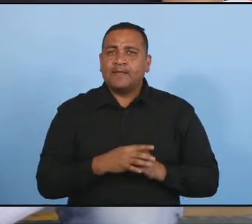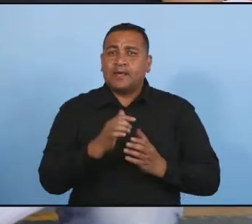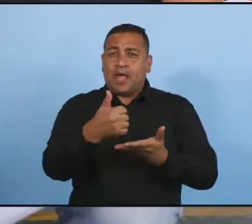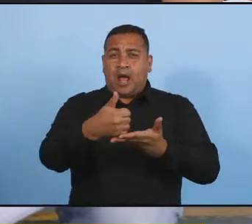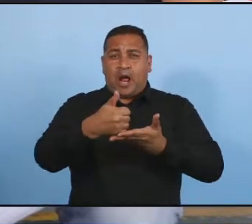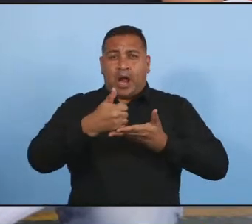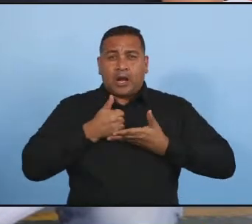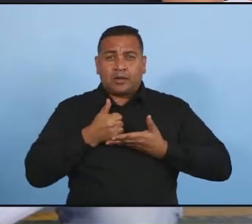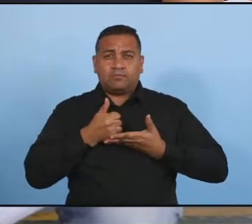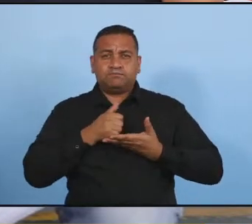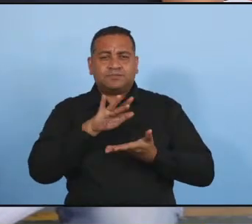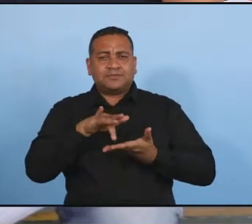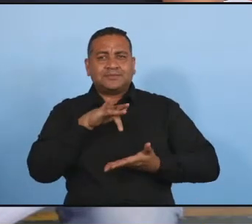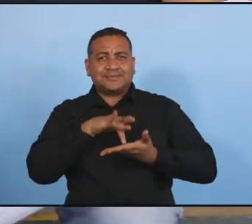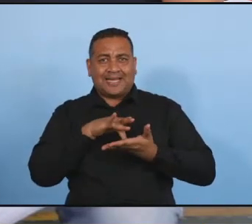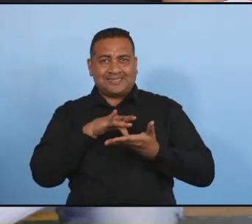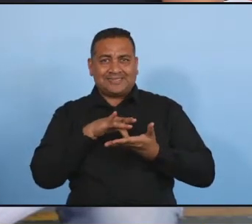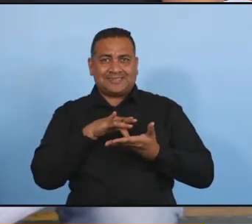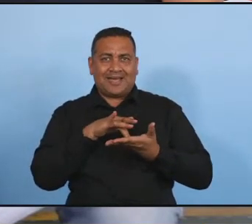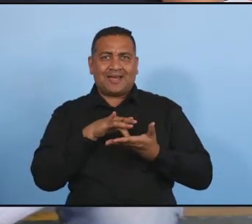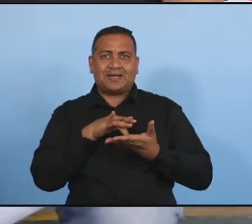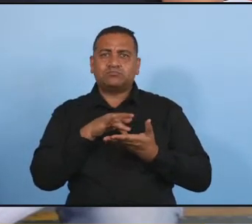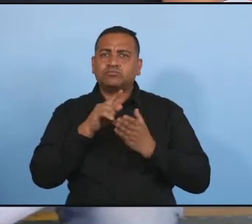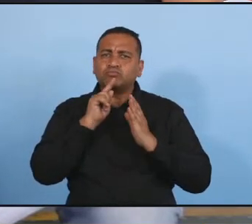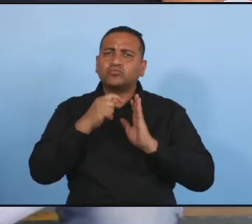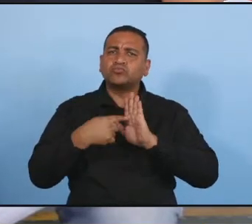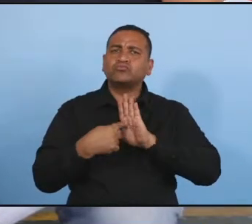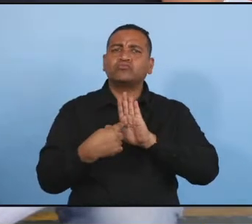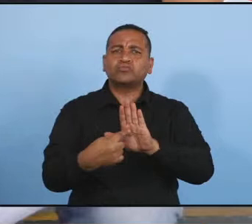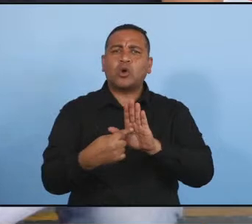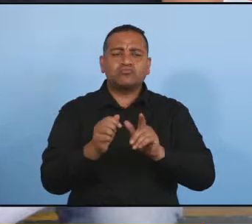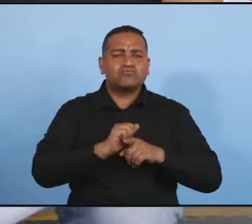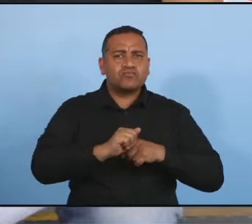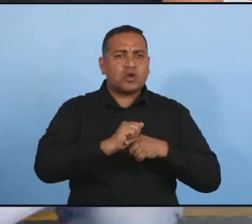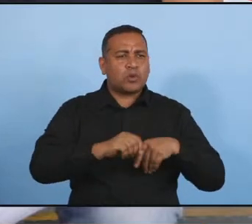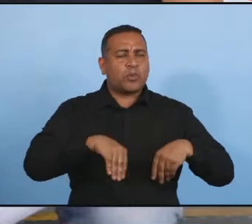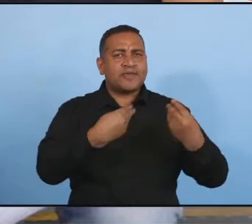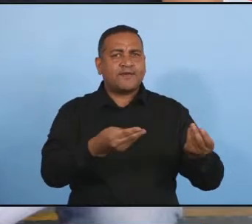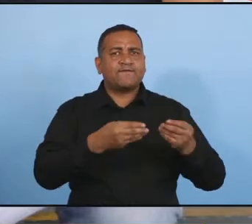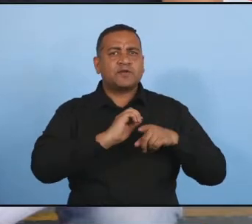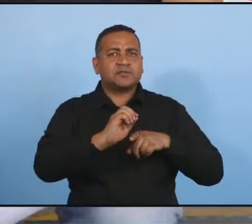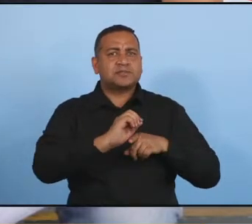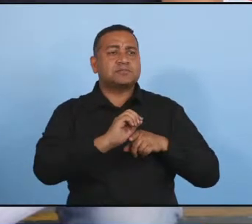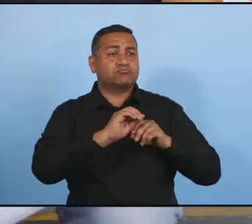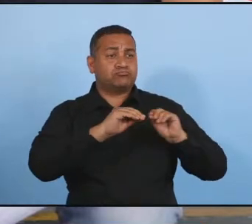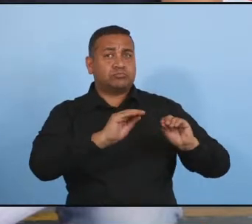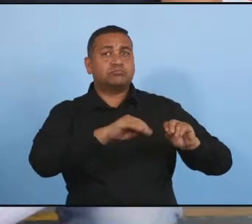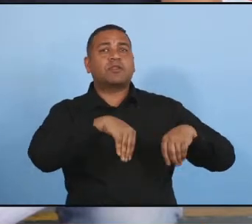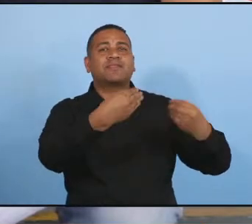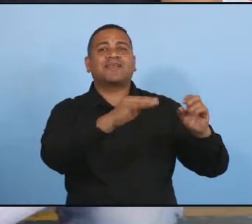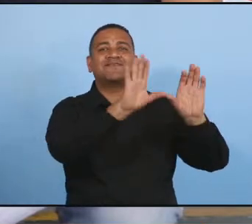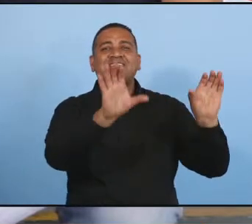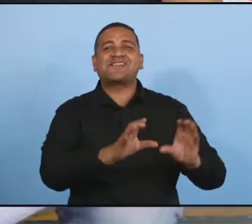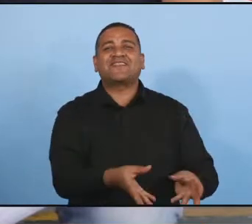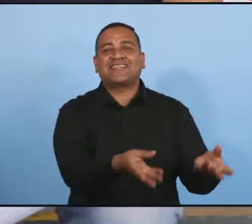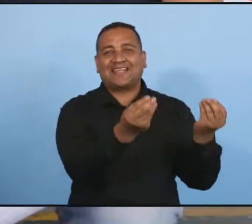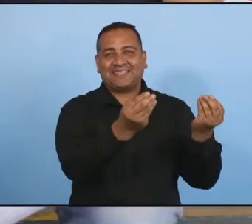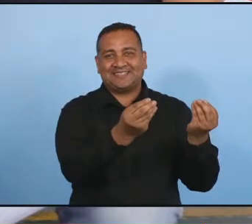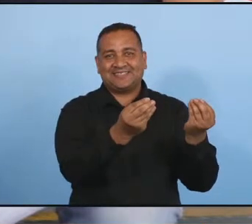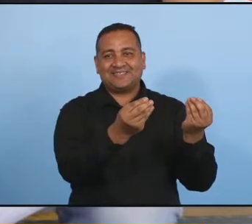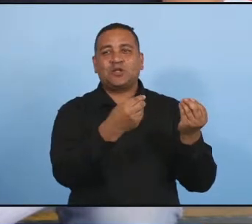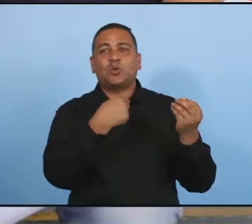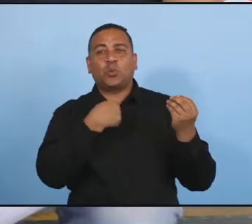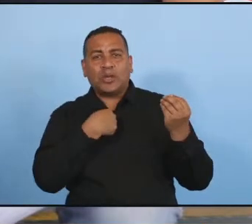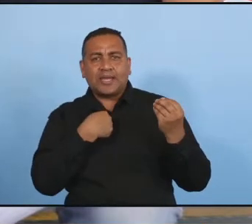Specialization to really benchmark our training on the best in the world. We also compete in the World Skills Competition,